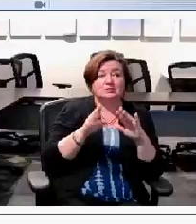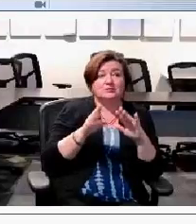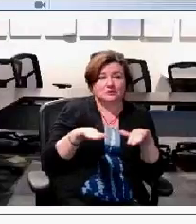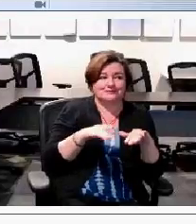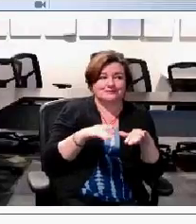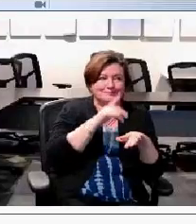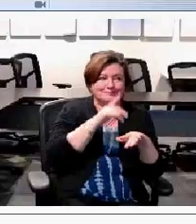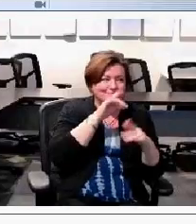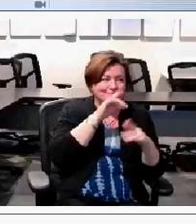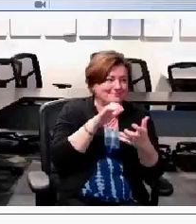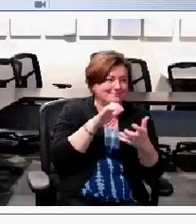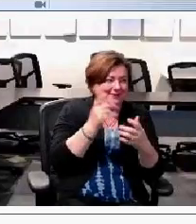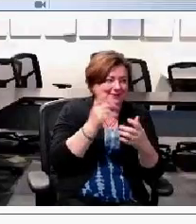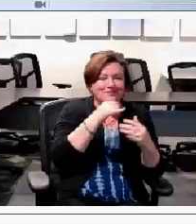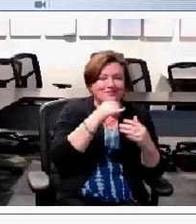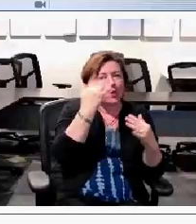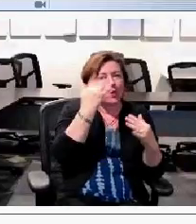One